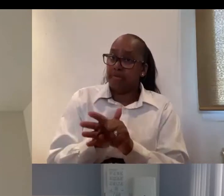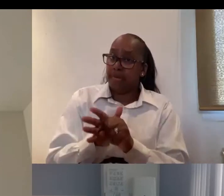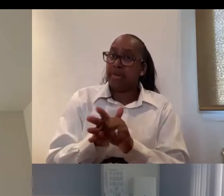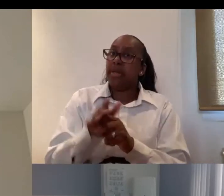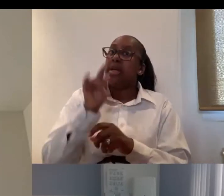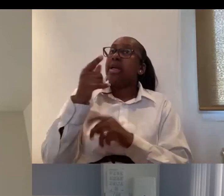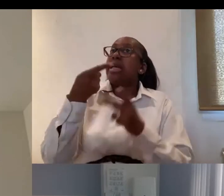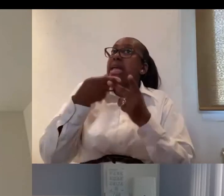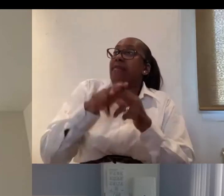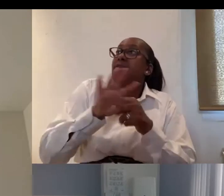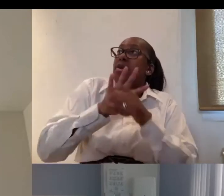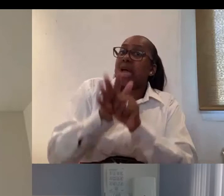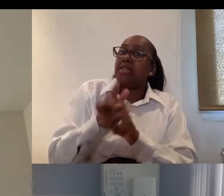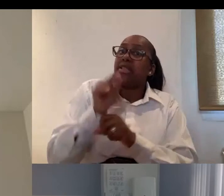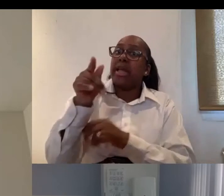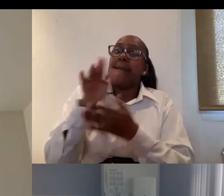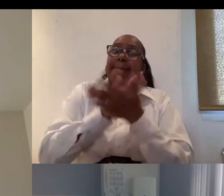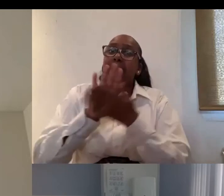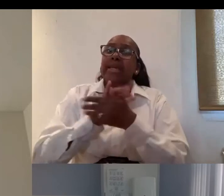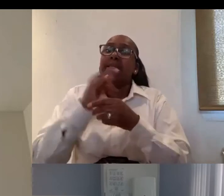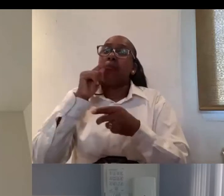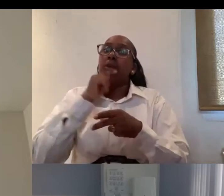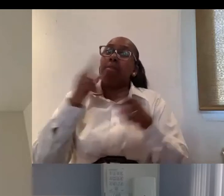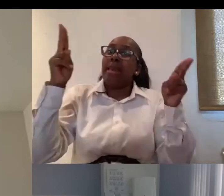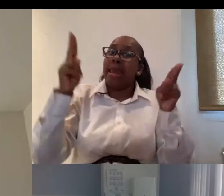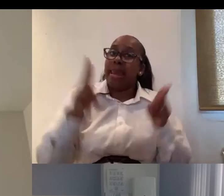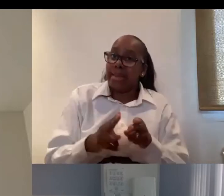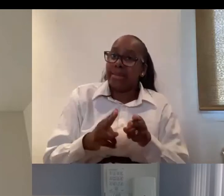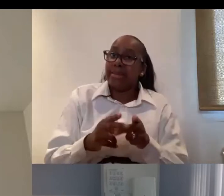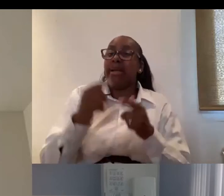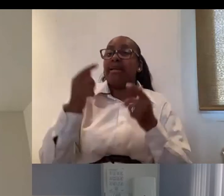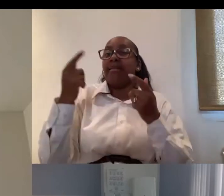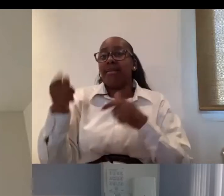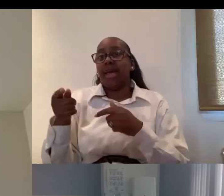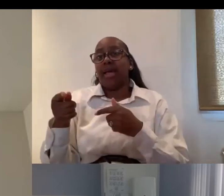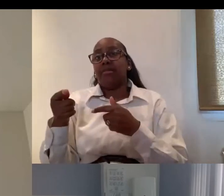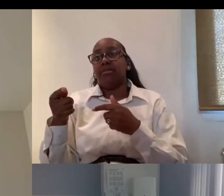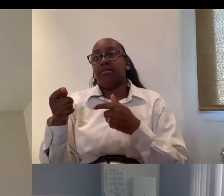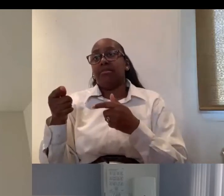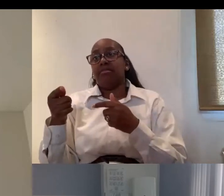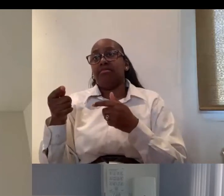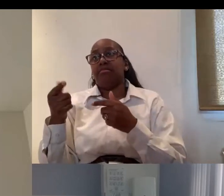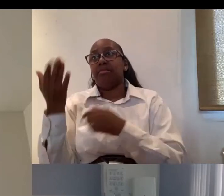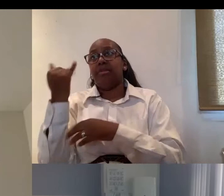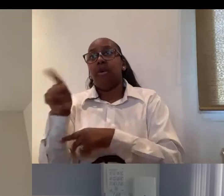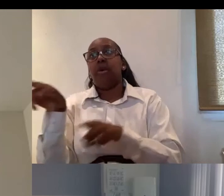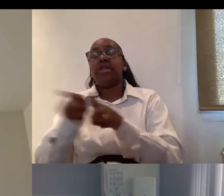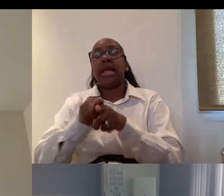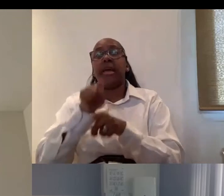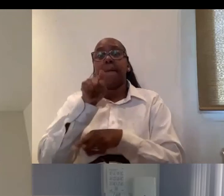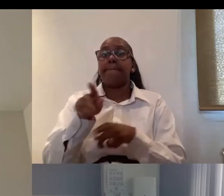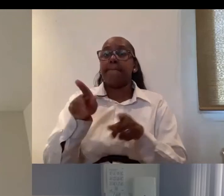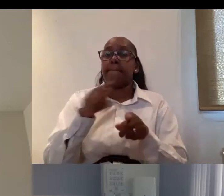if you do catch it, your illness is likely to be far less severe than it otherwise would be, and you are less likely to be